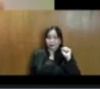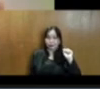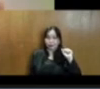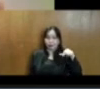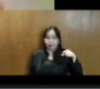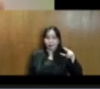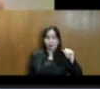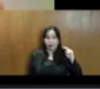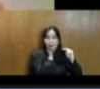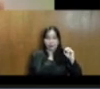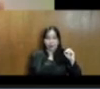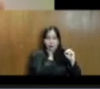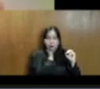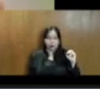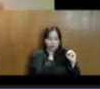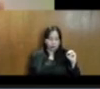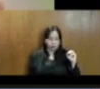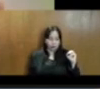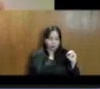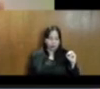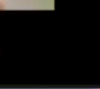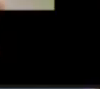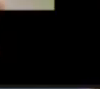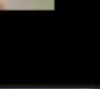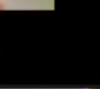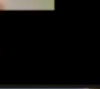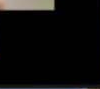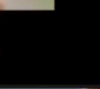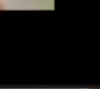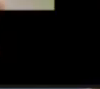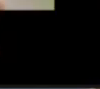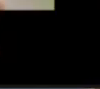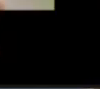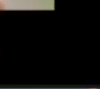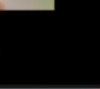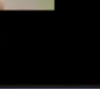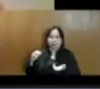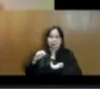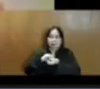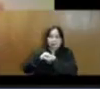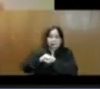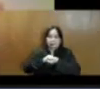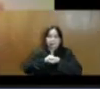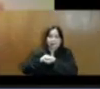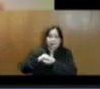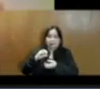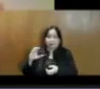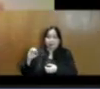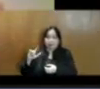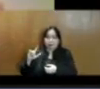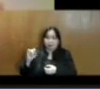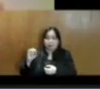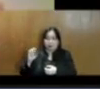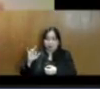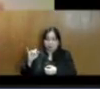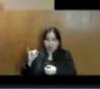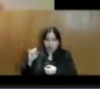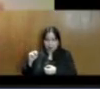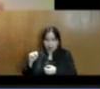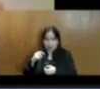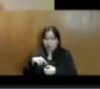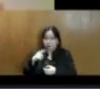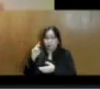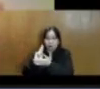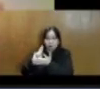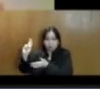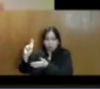sorry. I guess one number one would be collaboration. There has to be strong collaboration, not just with academe,